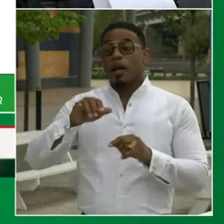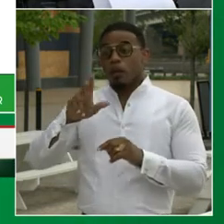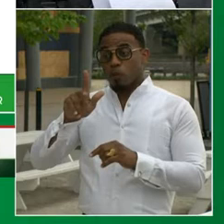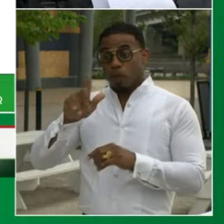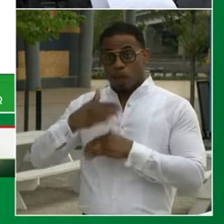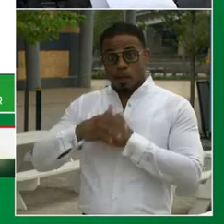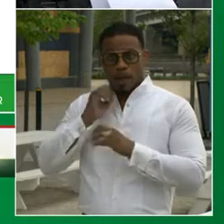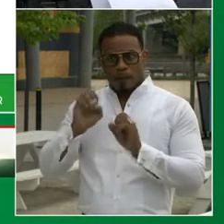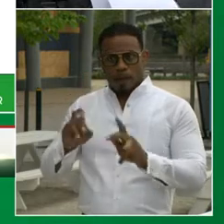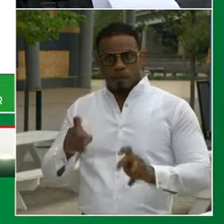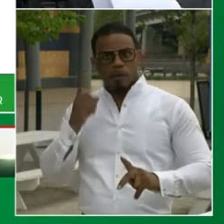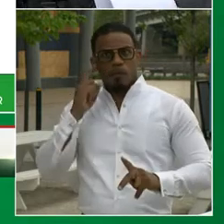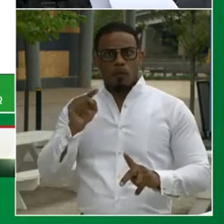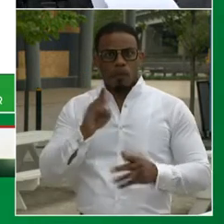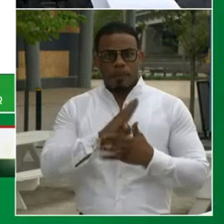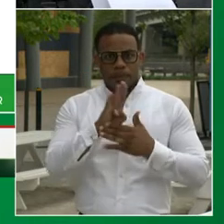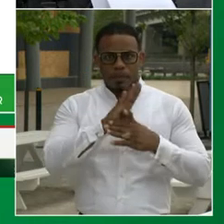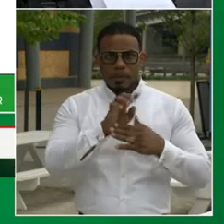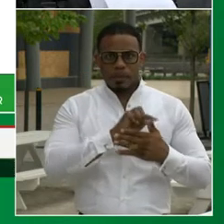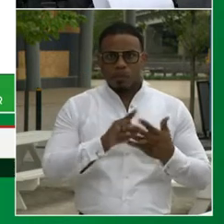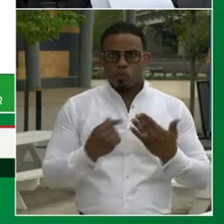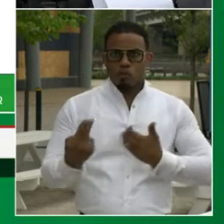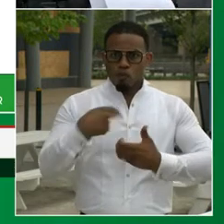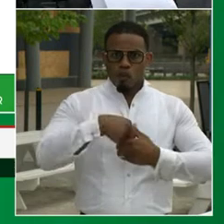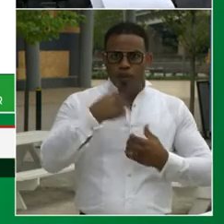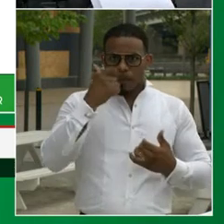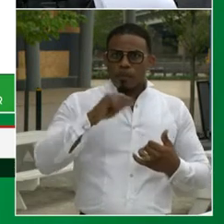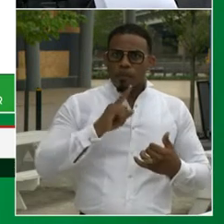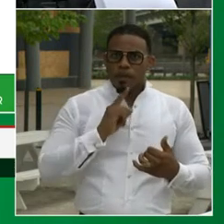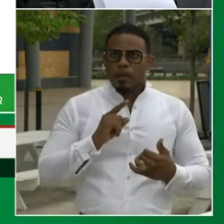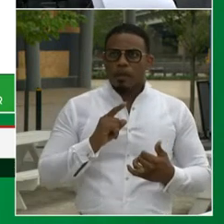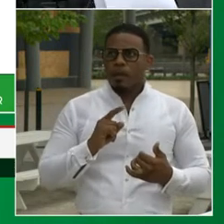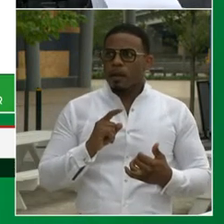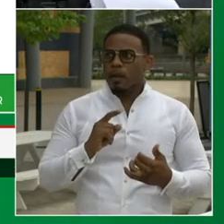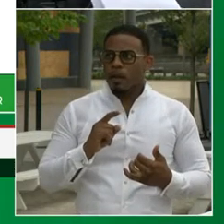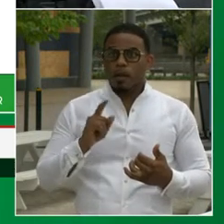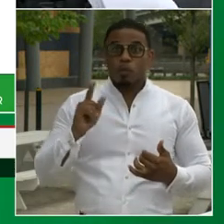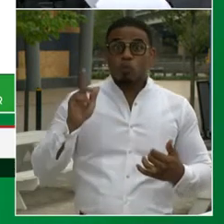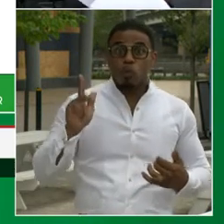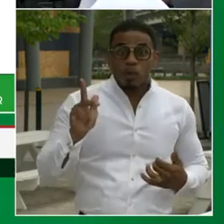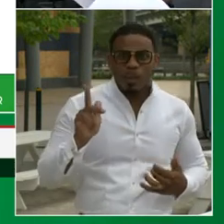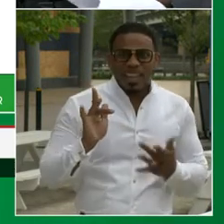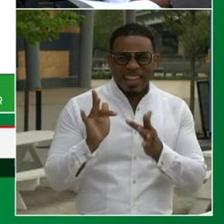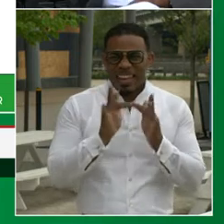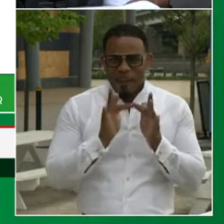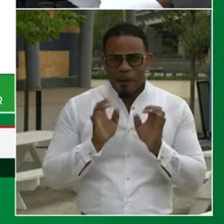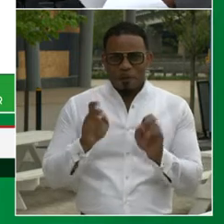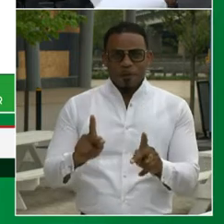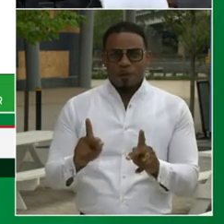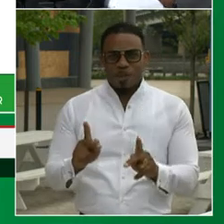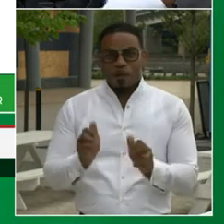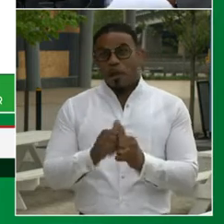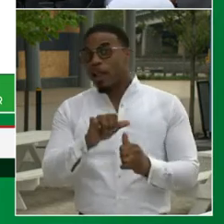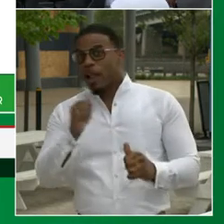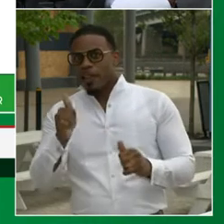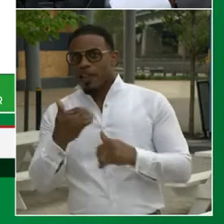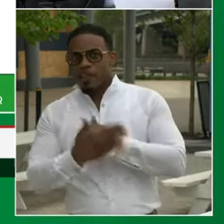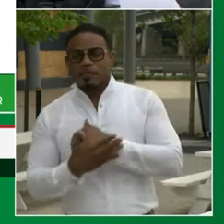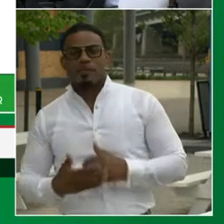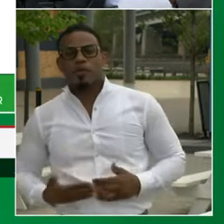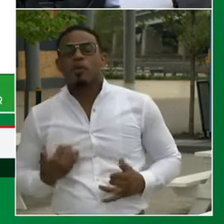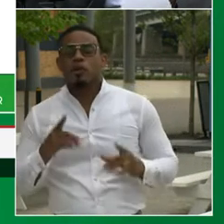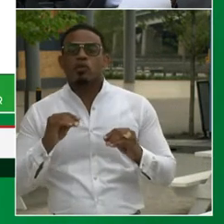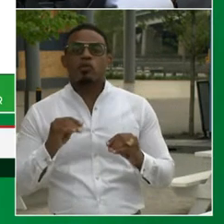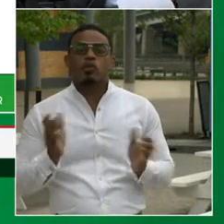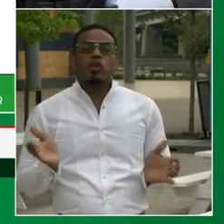opportunities for the businesses to join us, because there's going to be 23 networking opportunities with other countries.